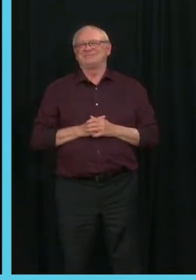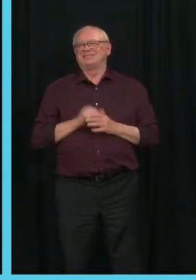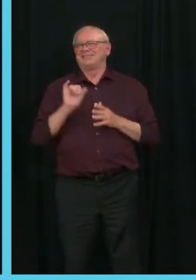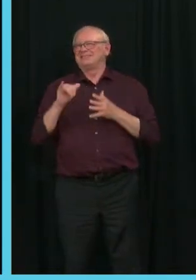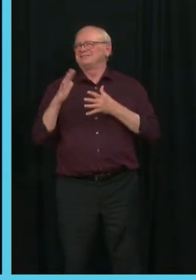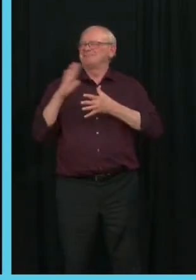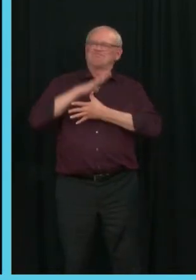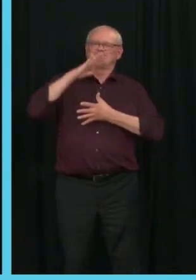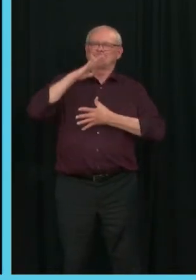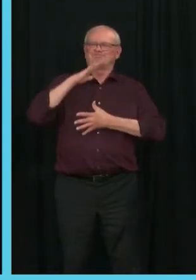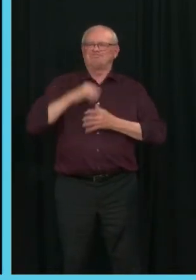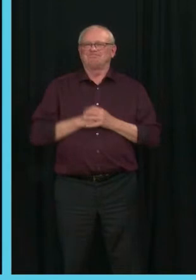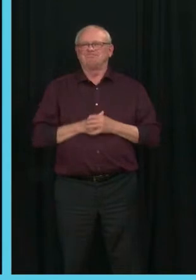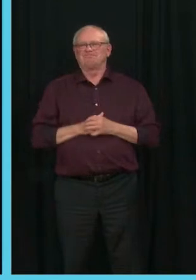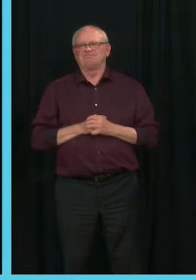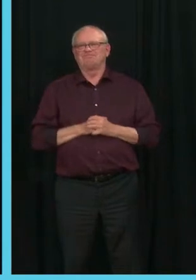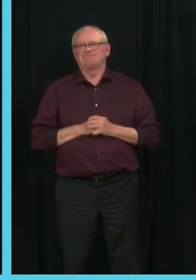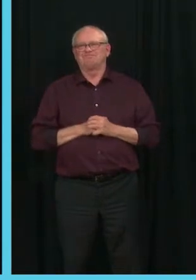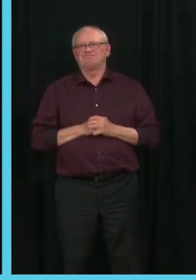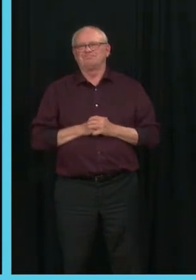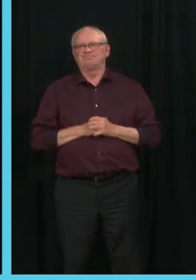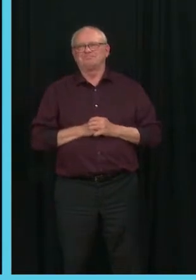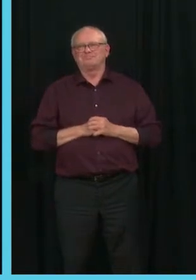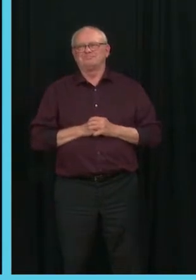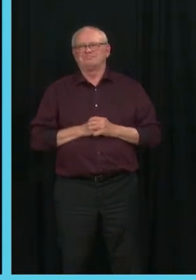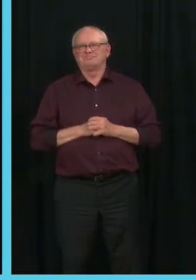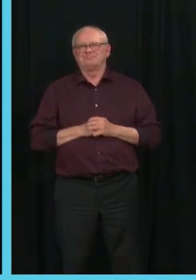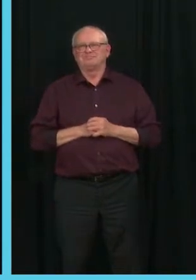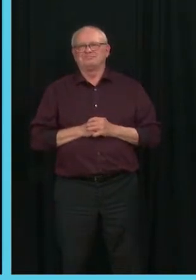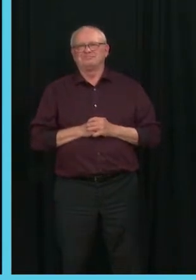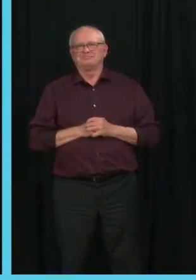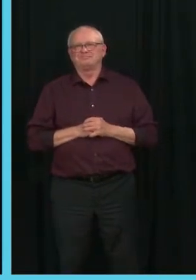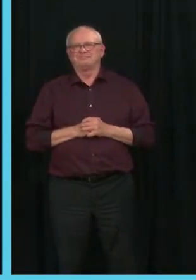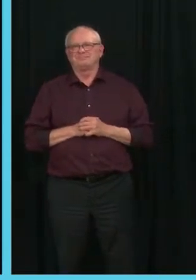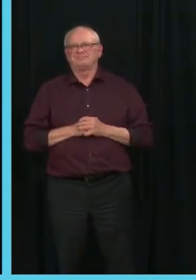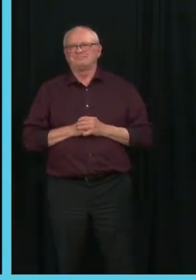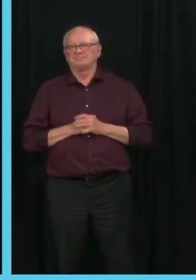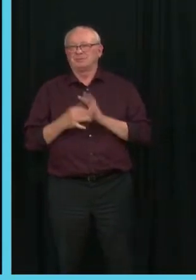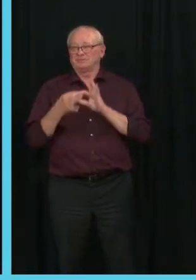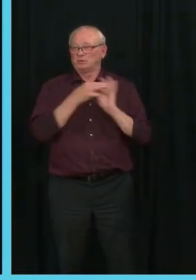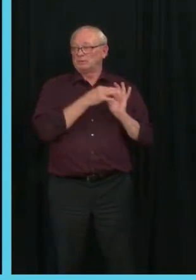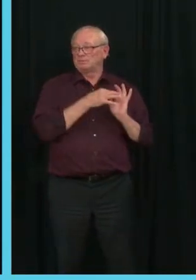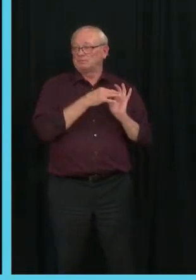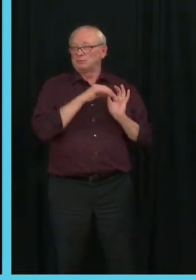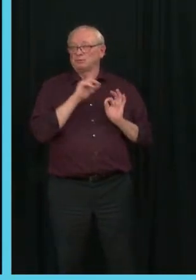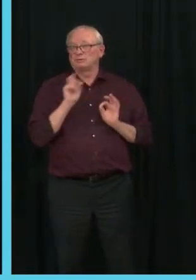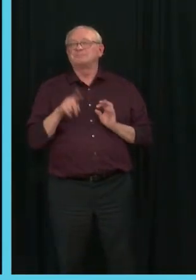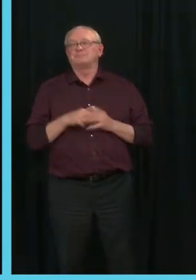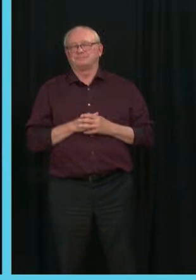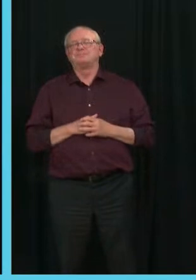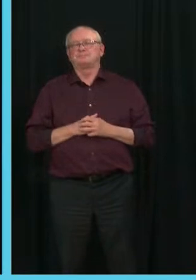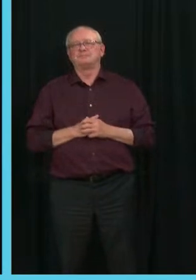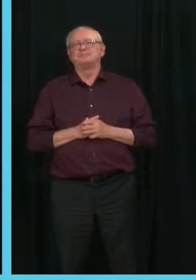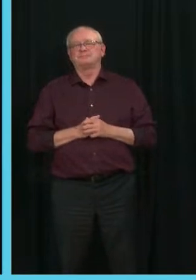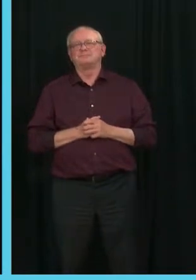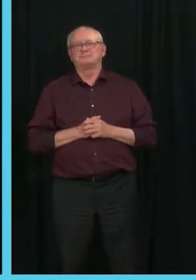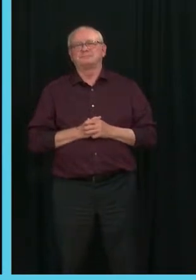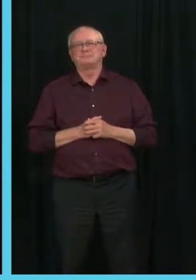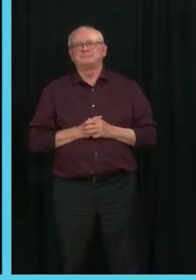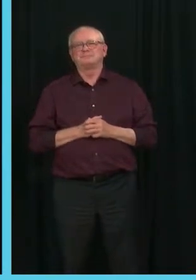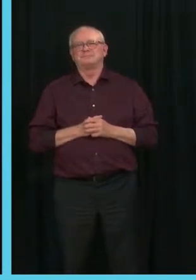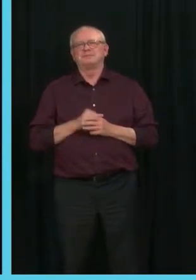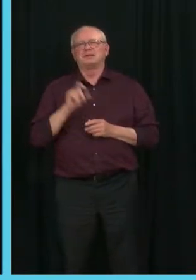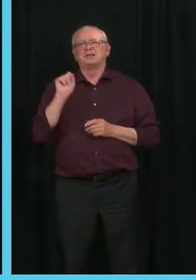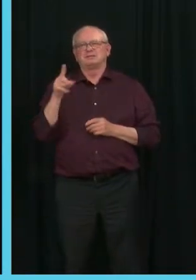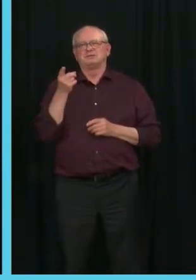preferred target. Thank you, Dr. Hinshaw. Did you have a follow-up, Lauren? I do, thank you. This is also for Dr. Hinshaw. We